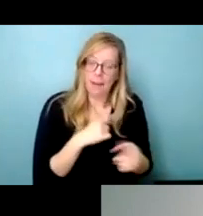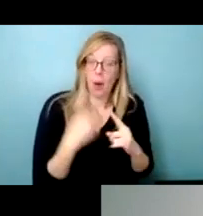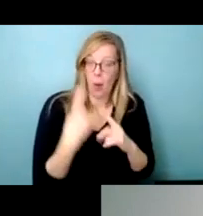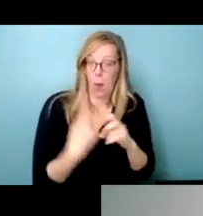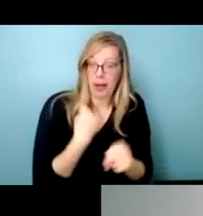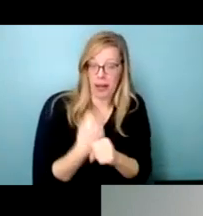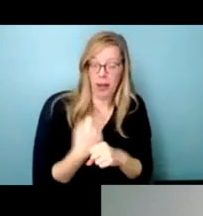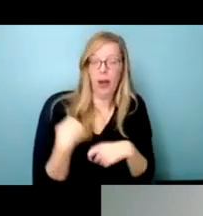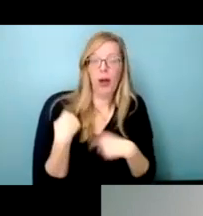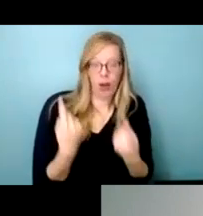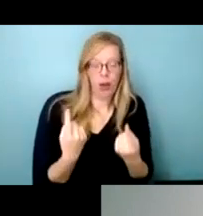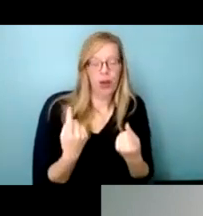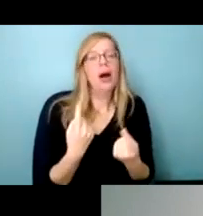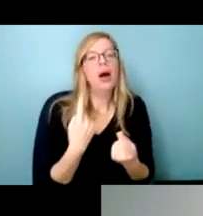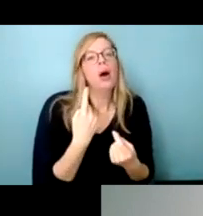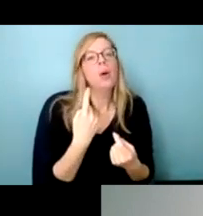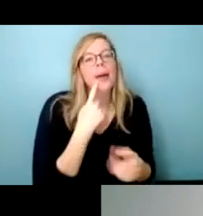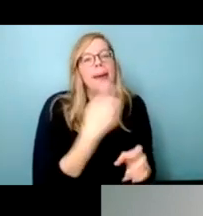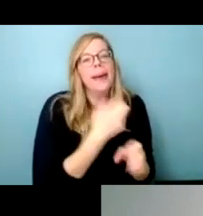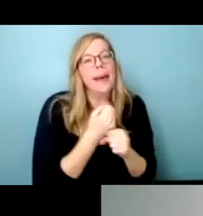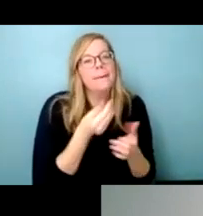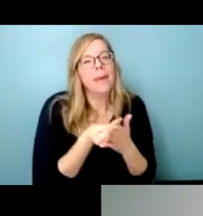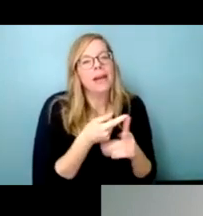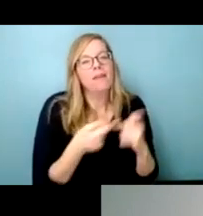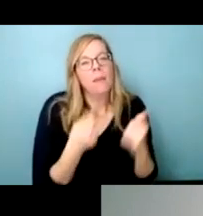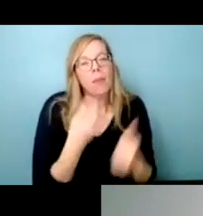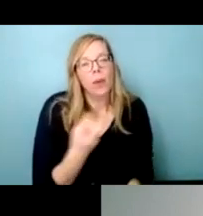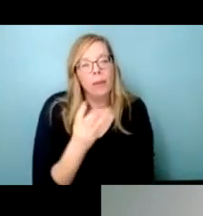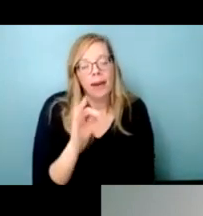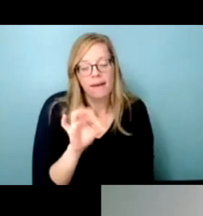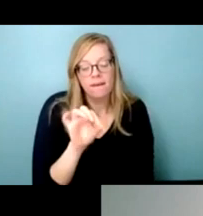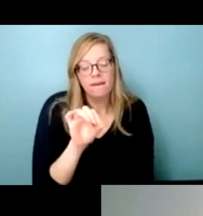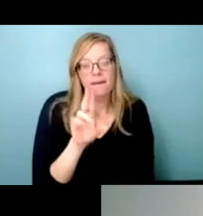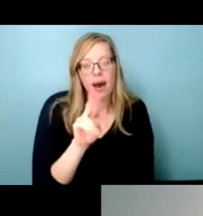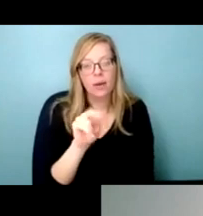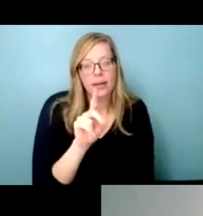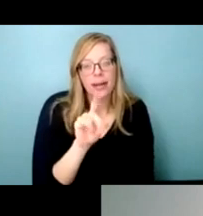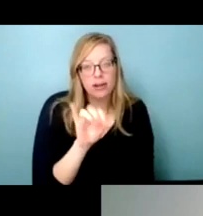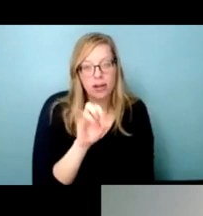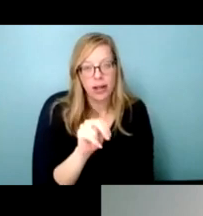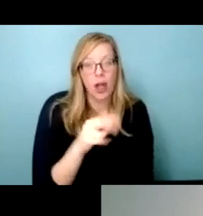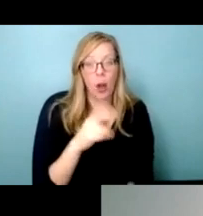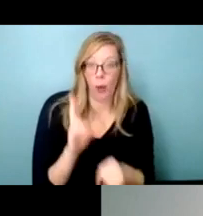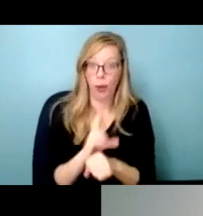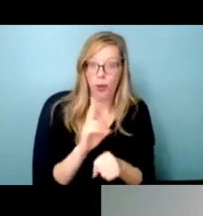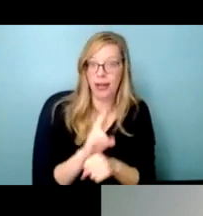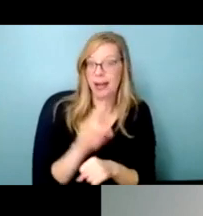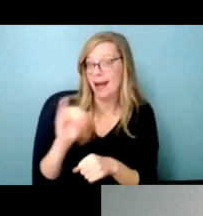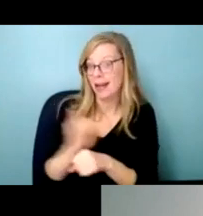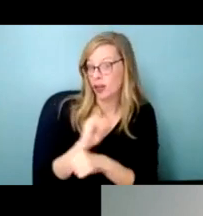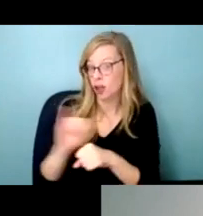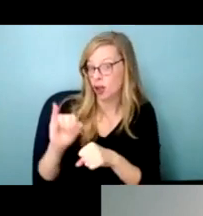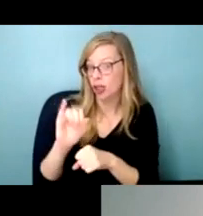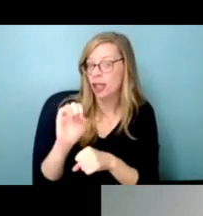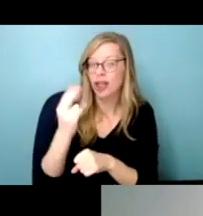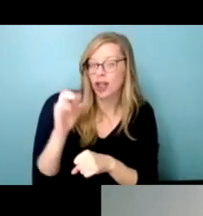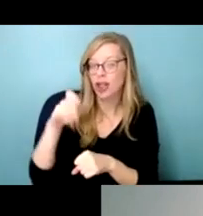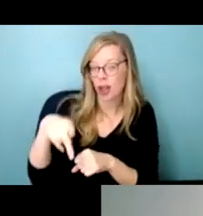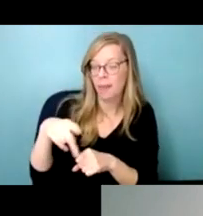from the Winnipeg Foundation. There's internship programs that we're using for labor costs,